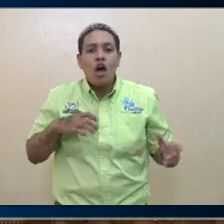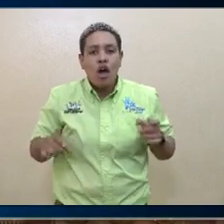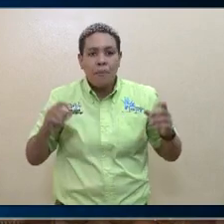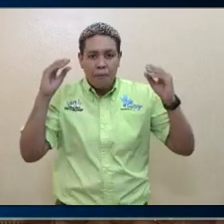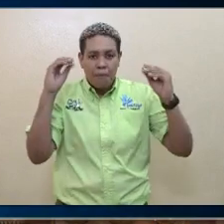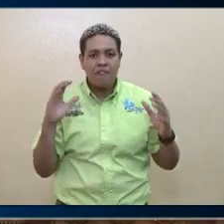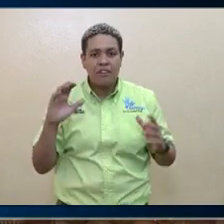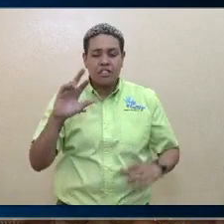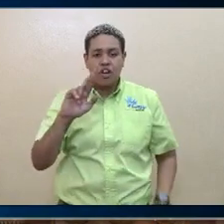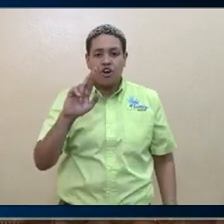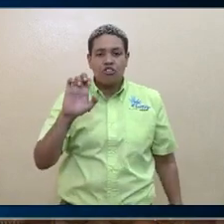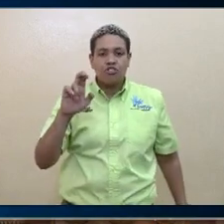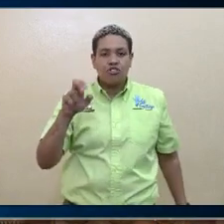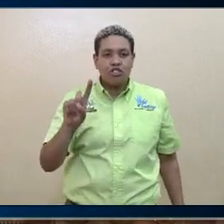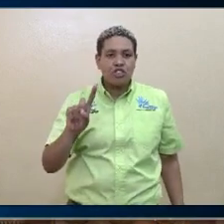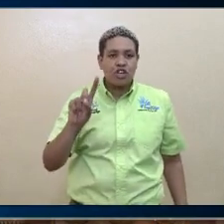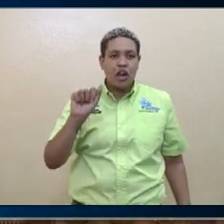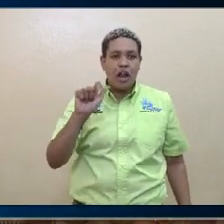Richard Albert.